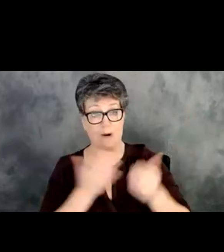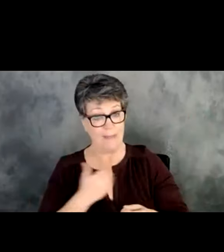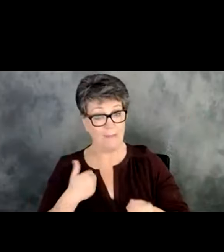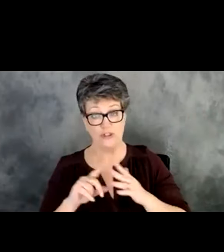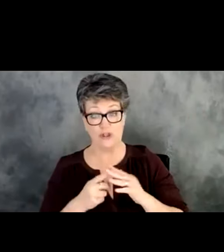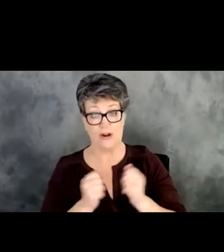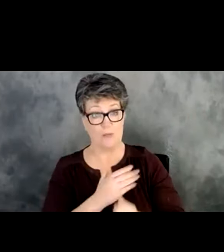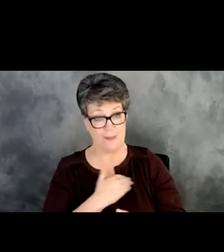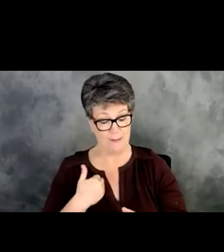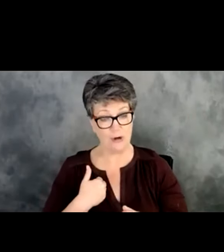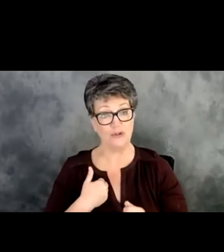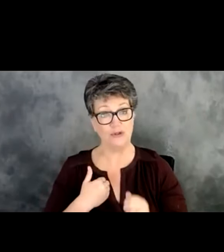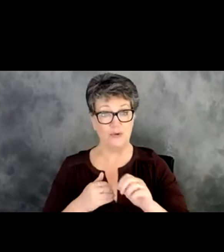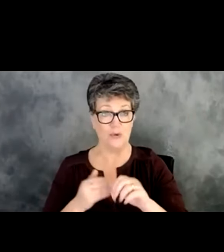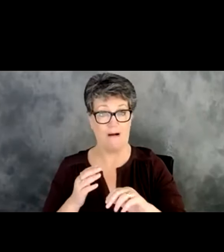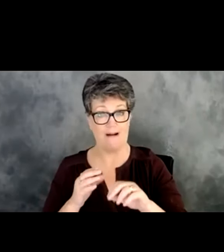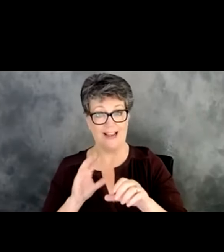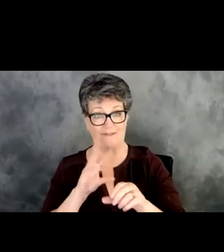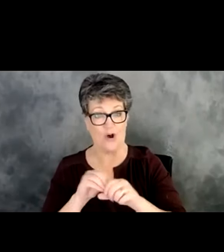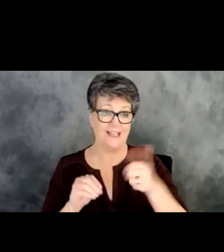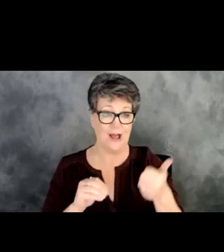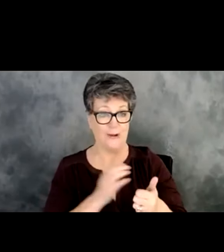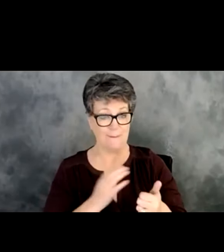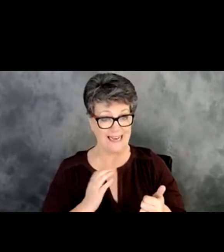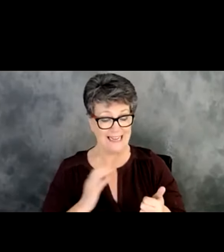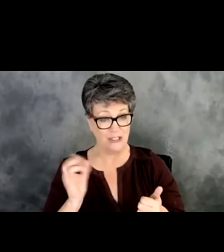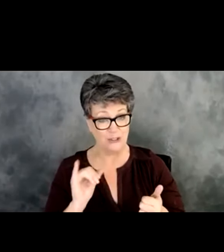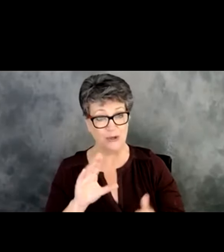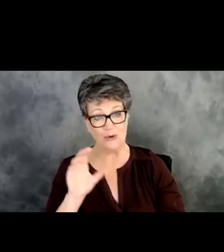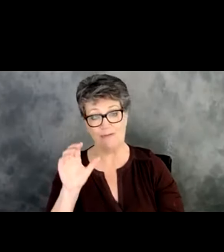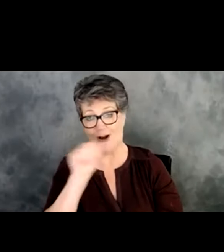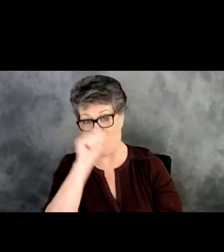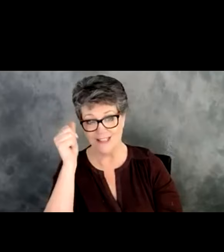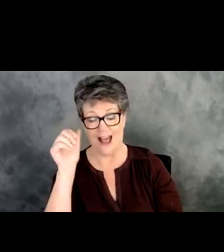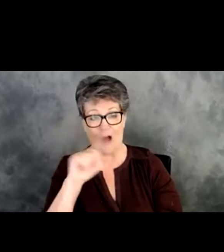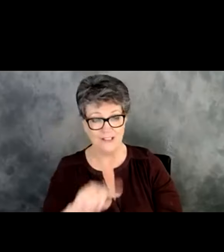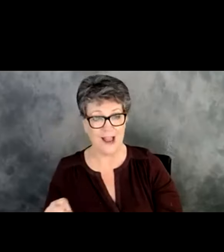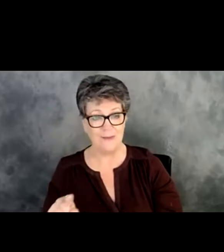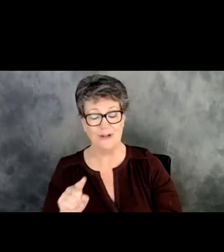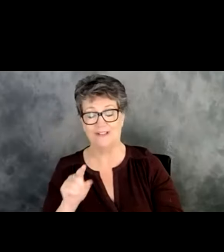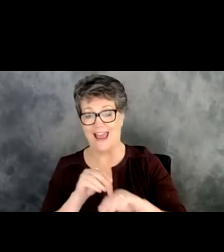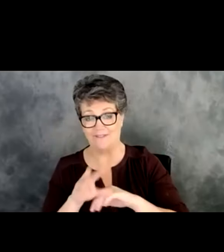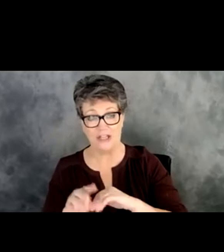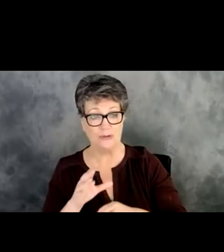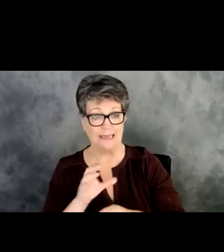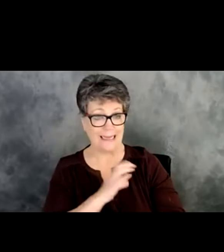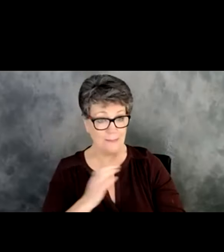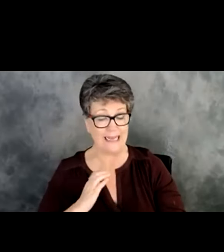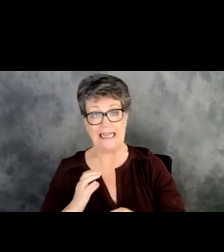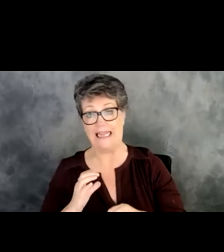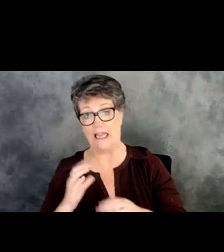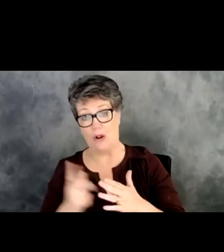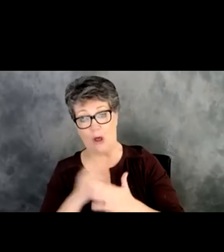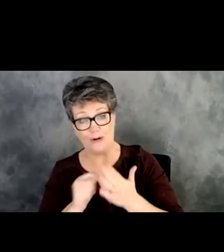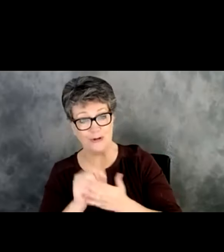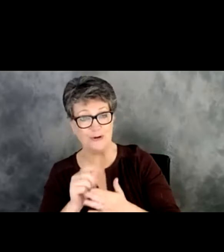with the members who sit on other committees, like the Alzheimer's Advisory Committee, Long-Term Care Insurance Task Force, et cetera. If you could